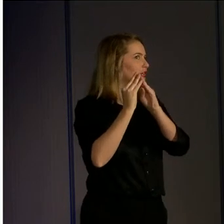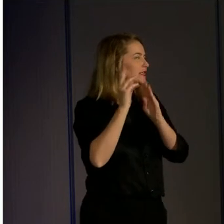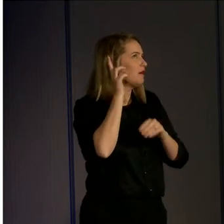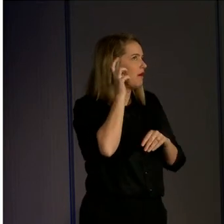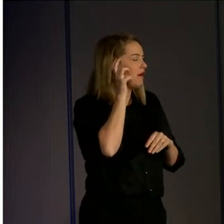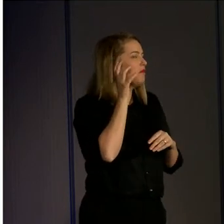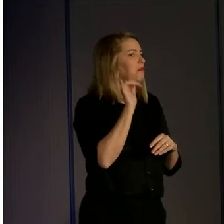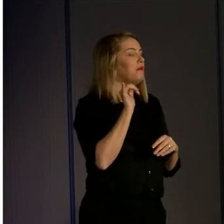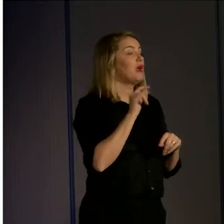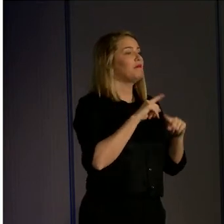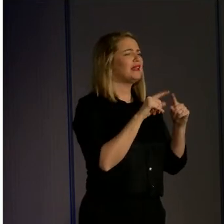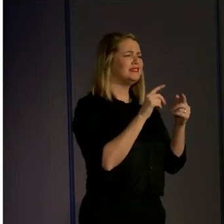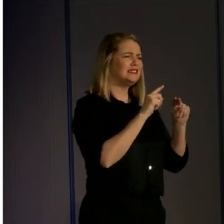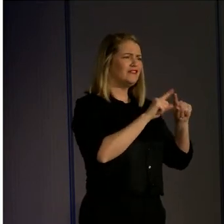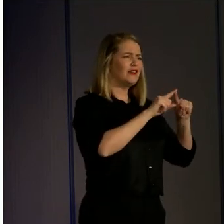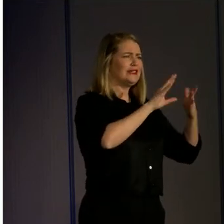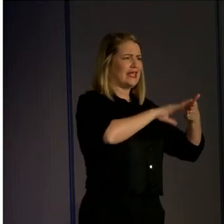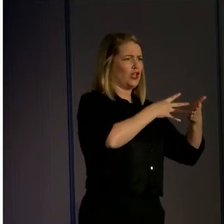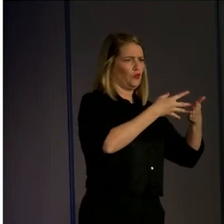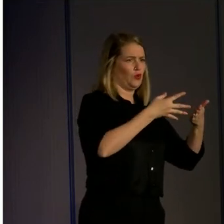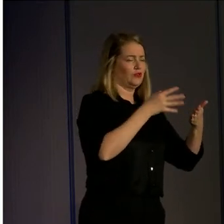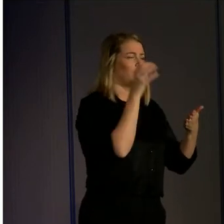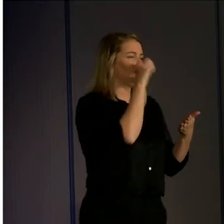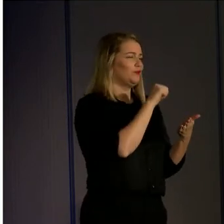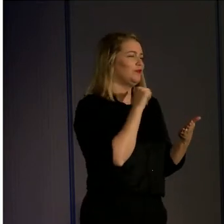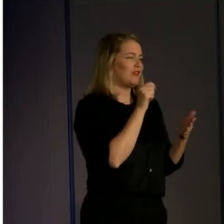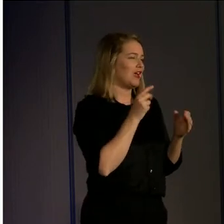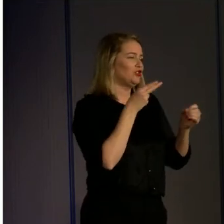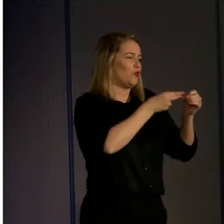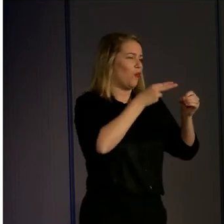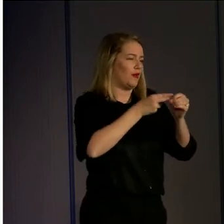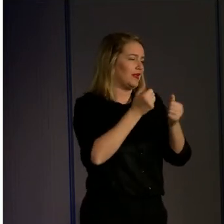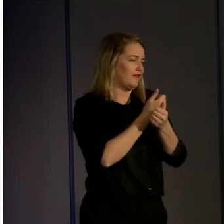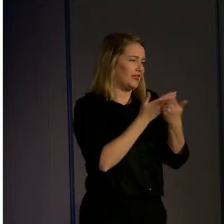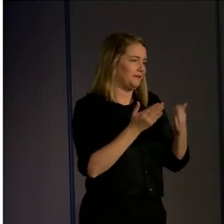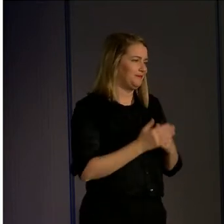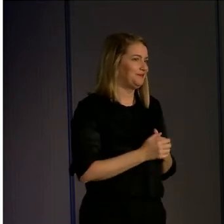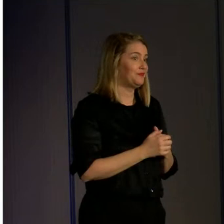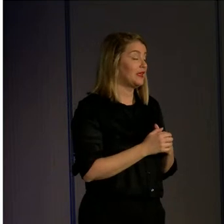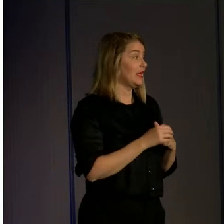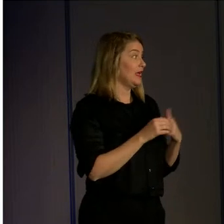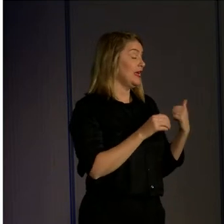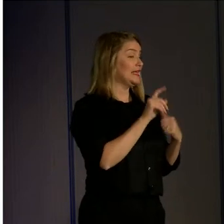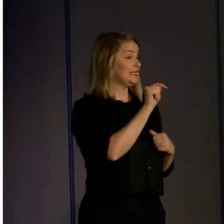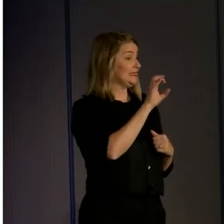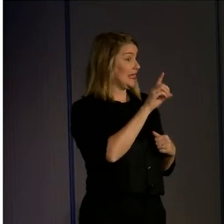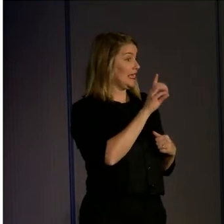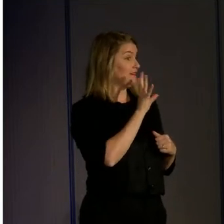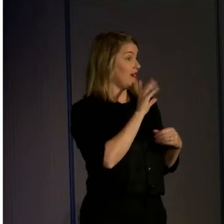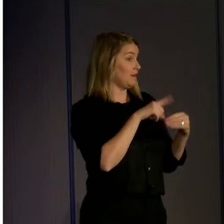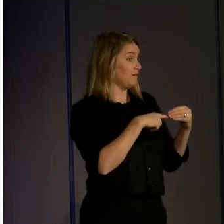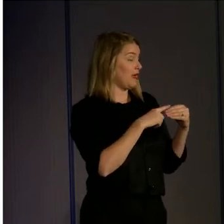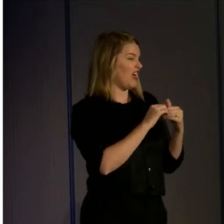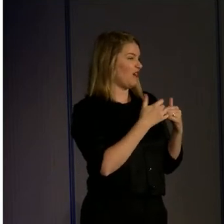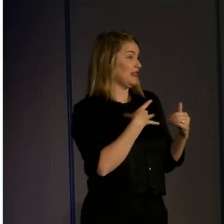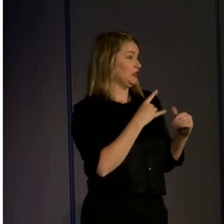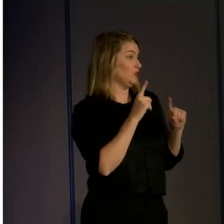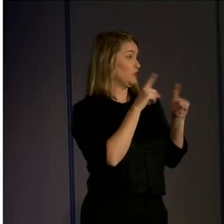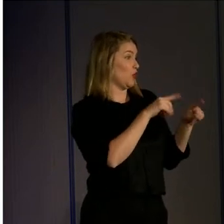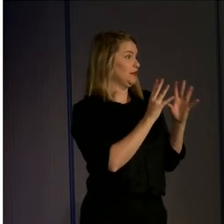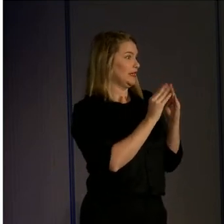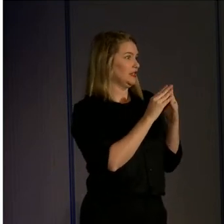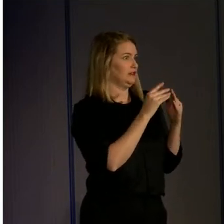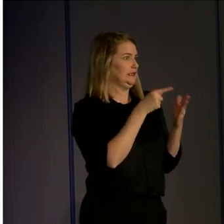schedules. Assume that you're not going to be in everything. Now, Ted was talking about how he likes to go to sessions where he doesn't